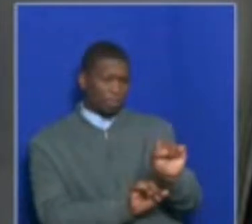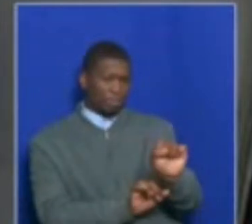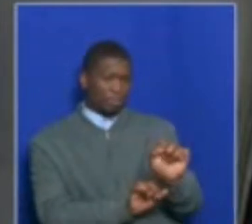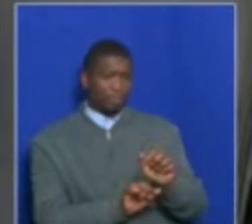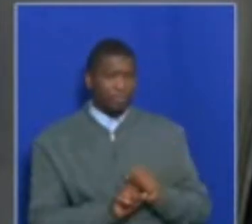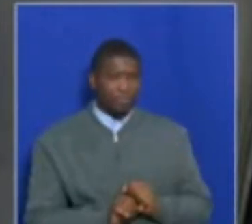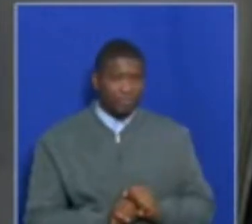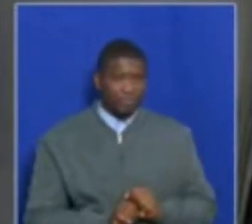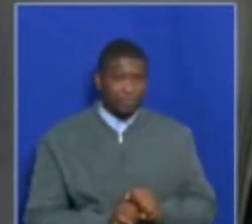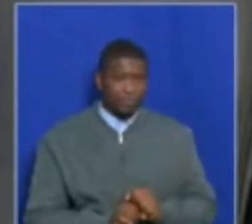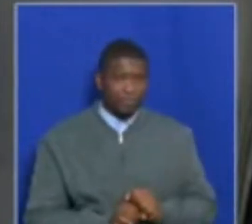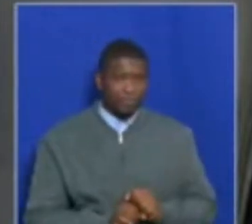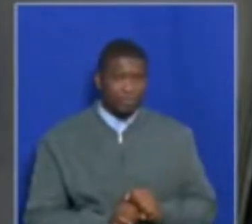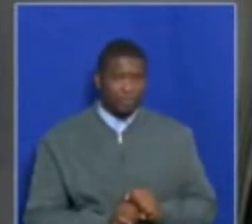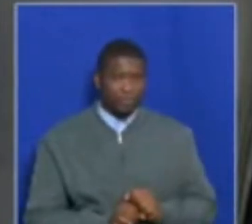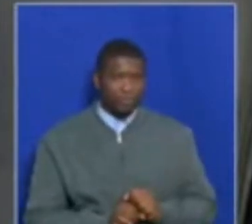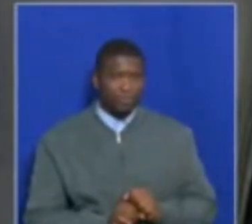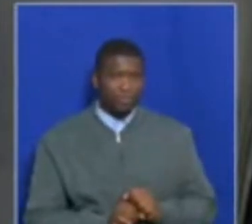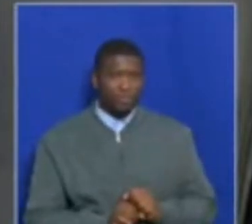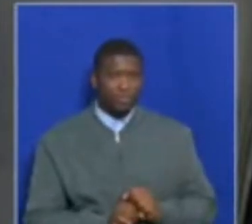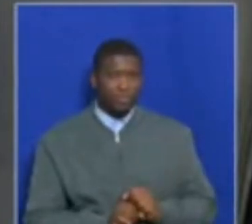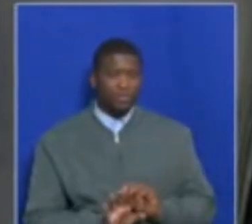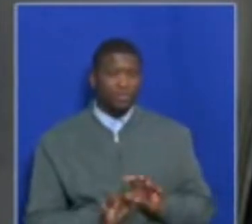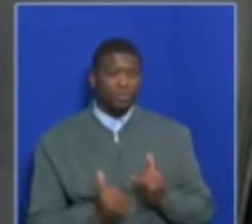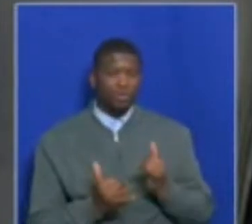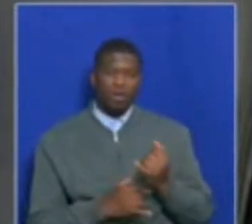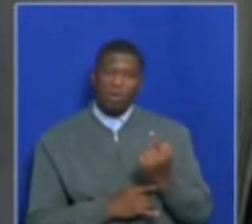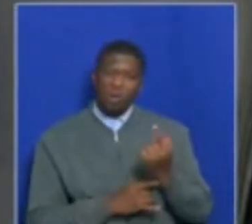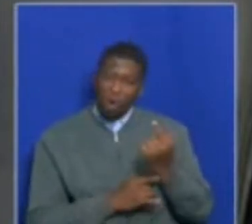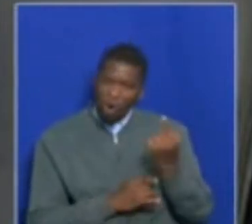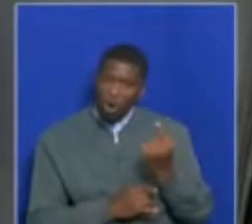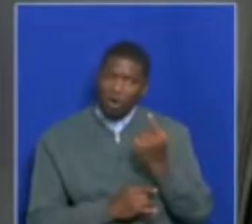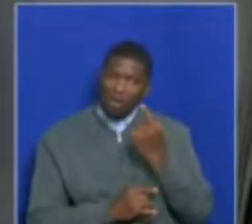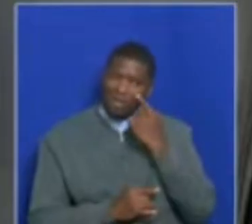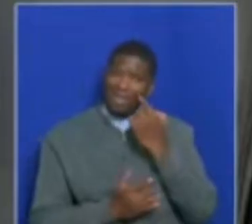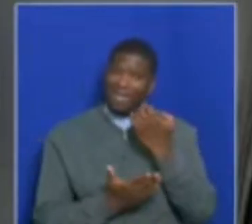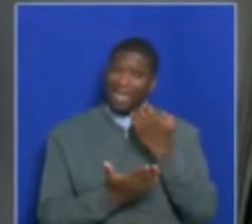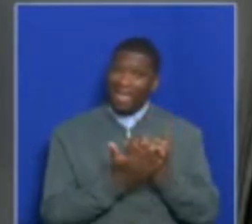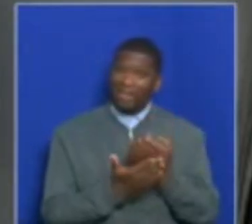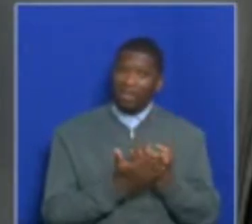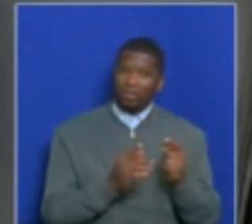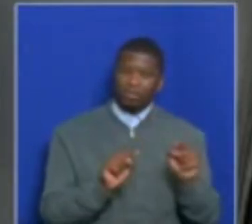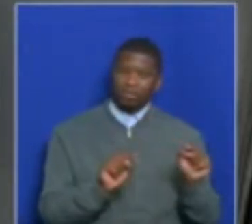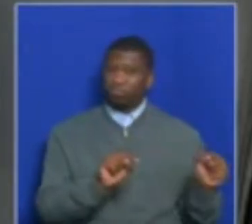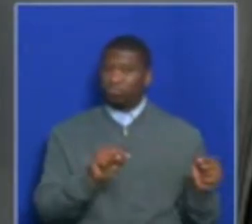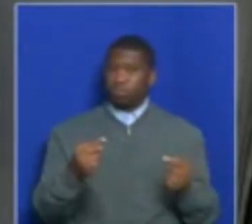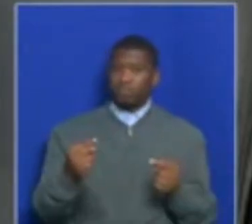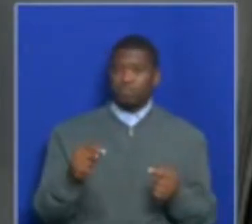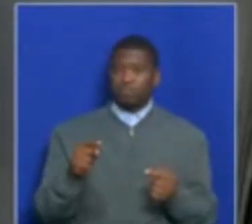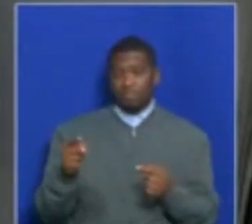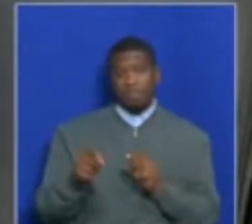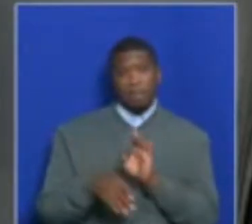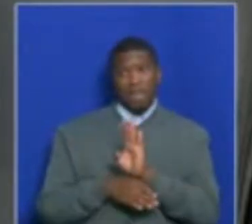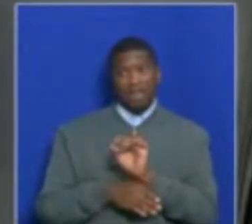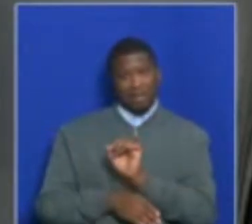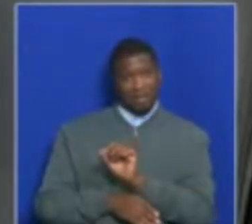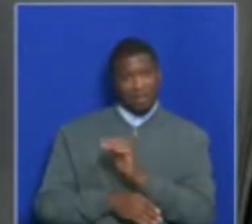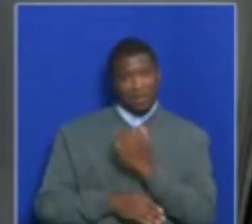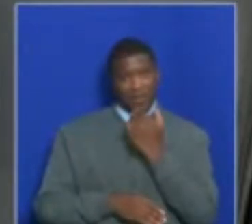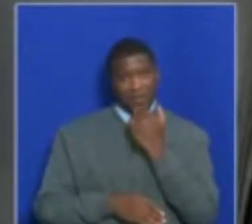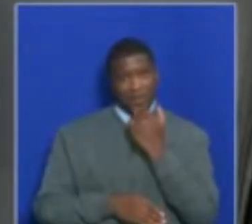So the only evidence in this docket against Bevan Loftus was the statement